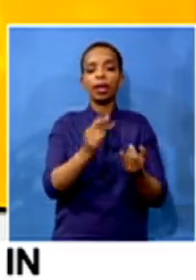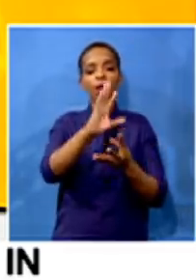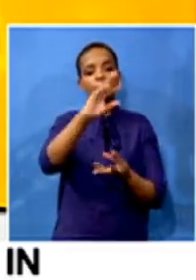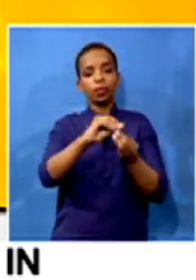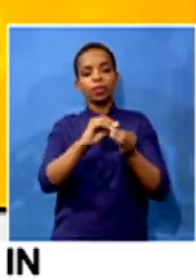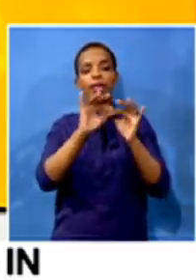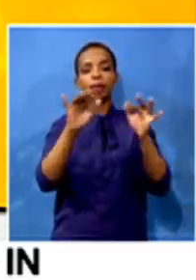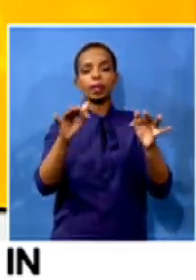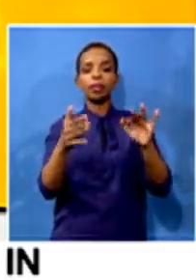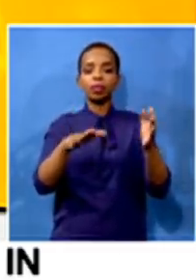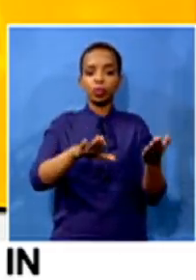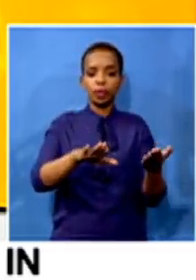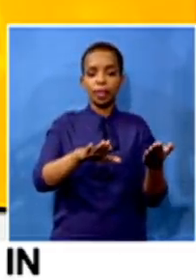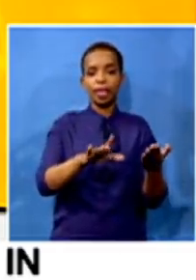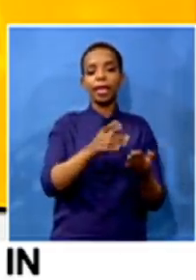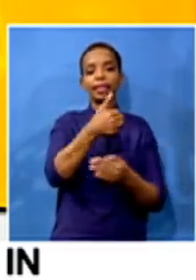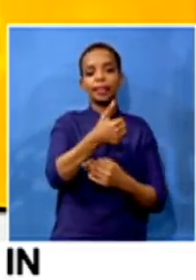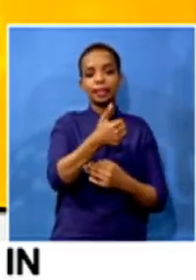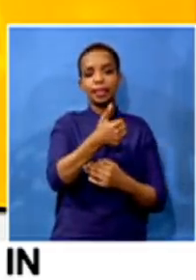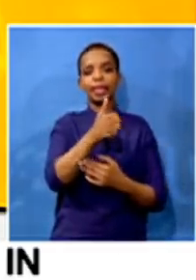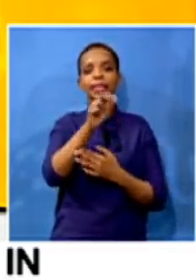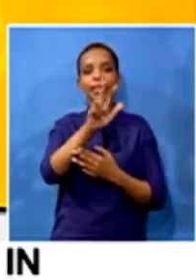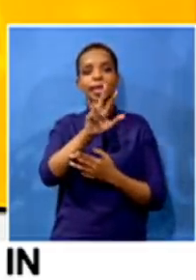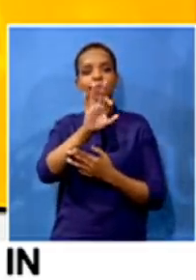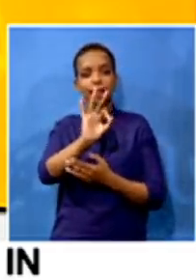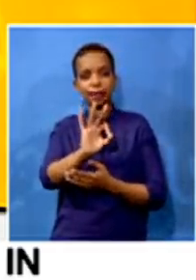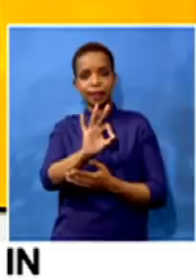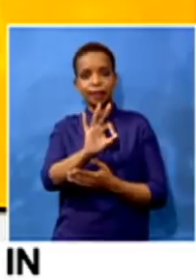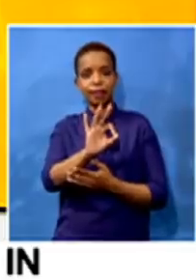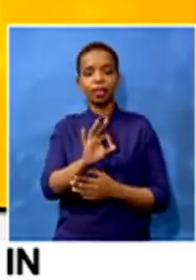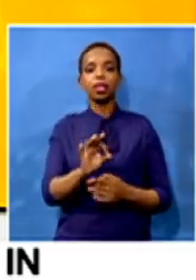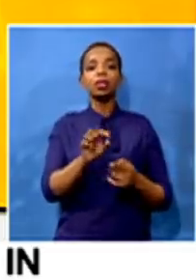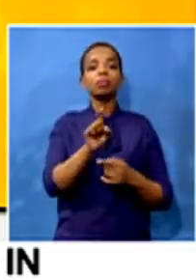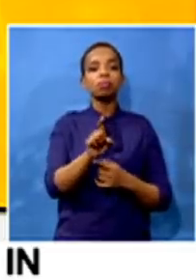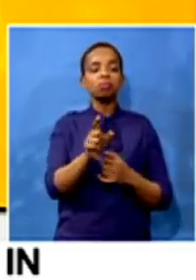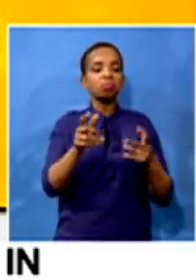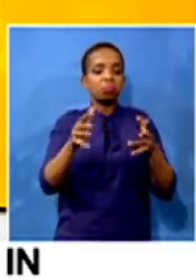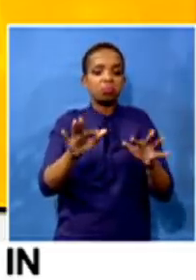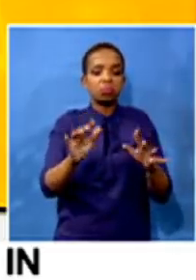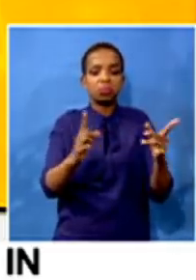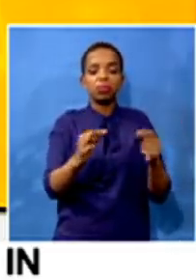of deaths in the country to 683. And there have, however, been